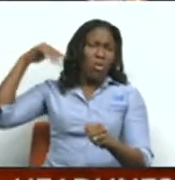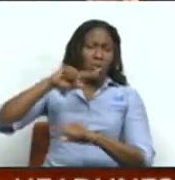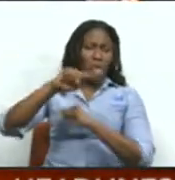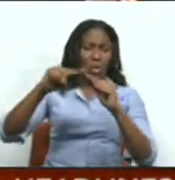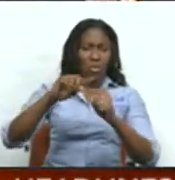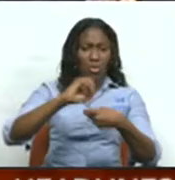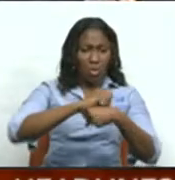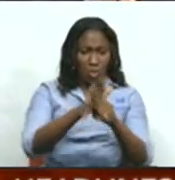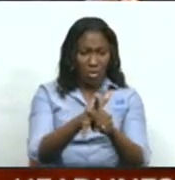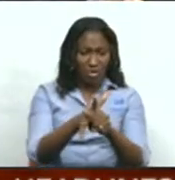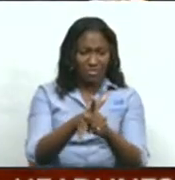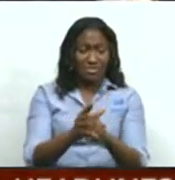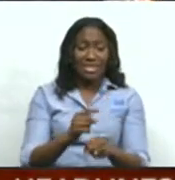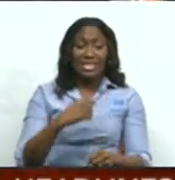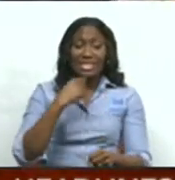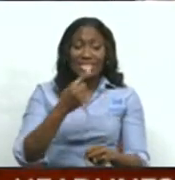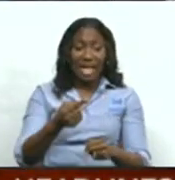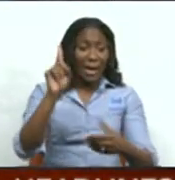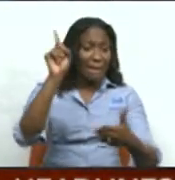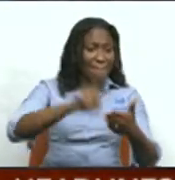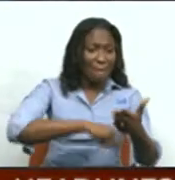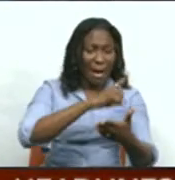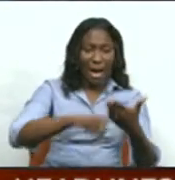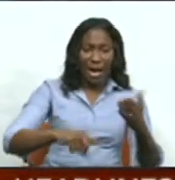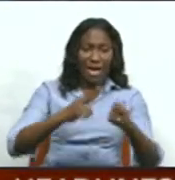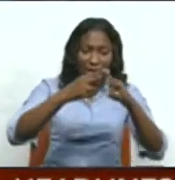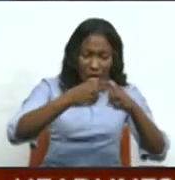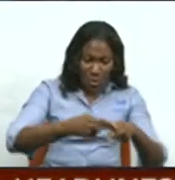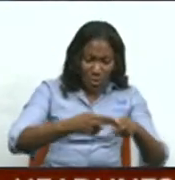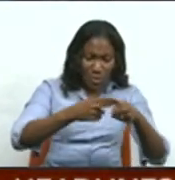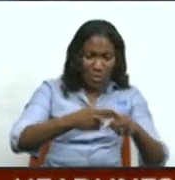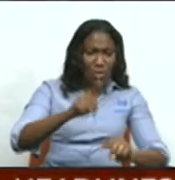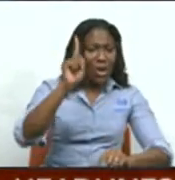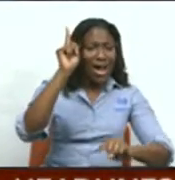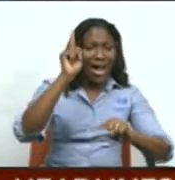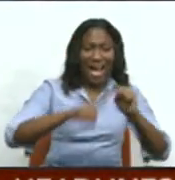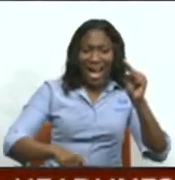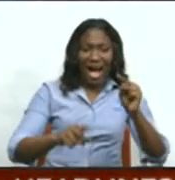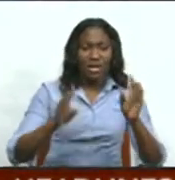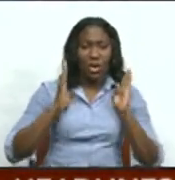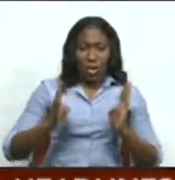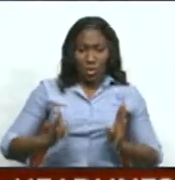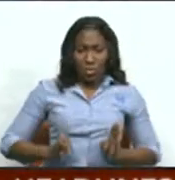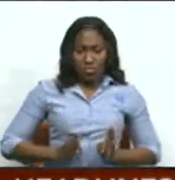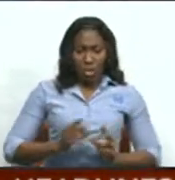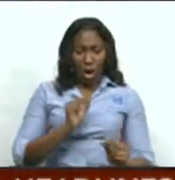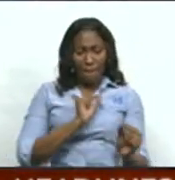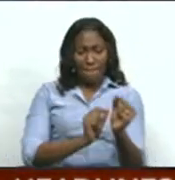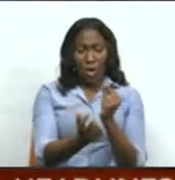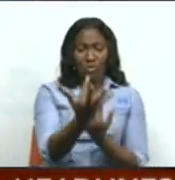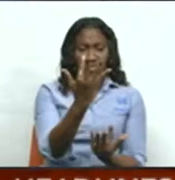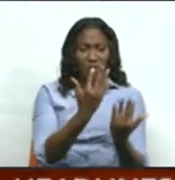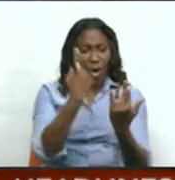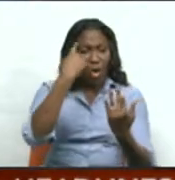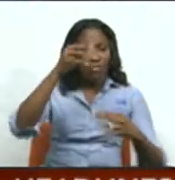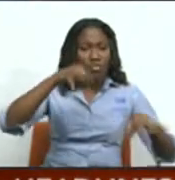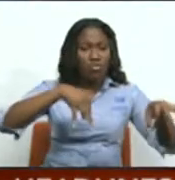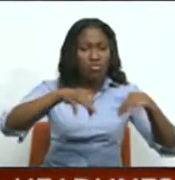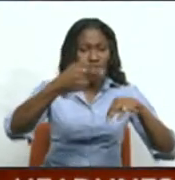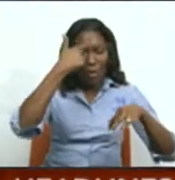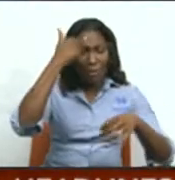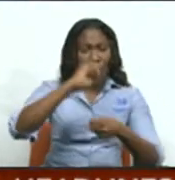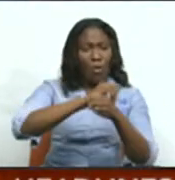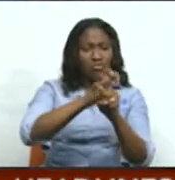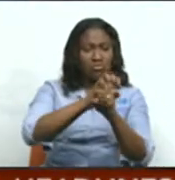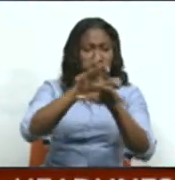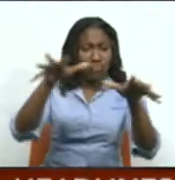on open-air cremation sparked debate as many felt it was discriminatory against the Hindu community. Now, High Court Judge Averson Quinlan-Williams